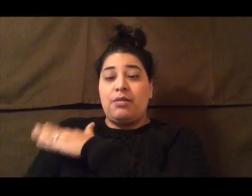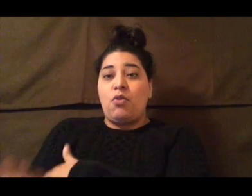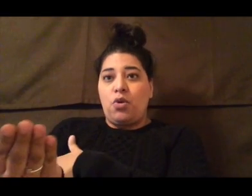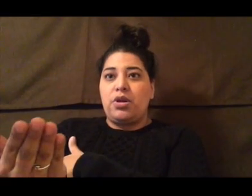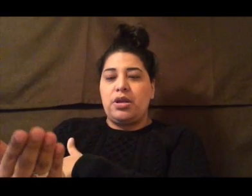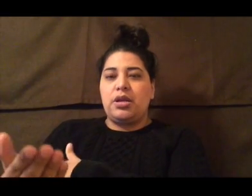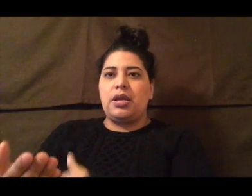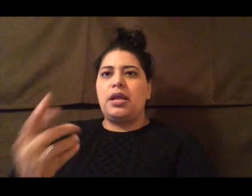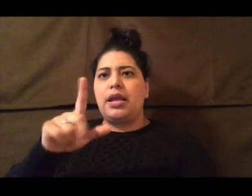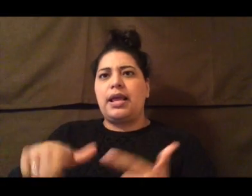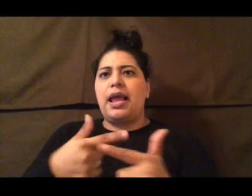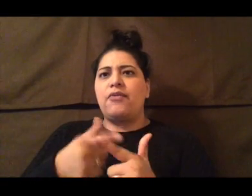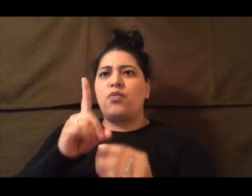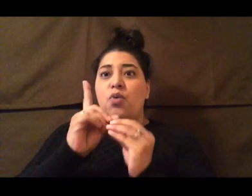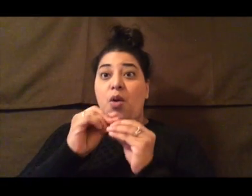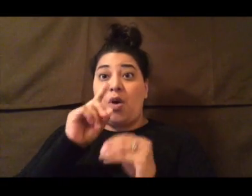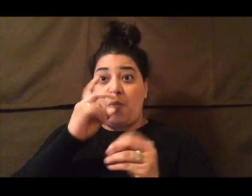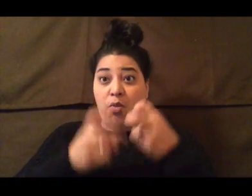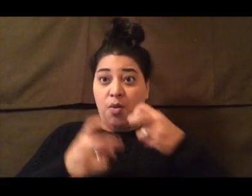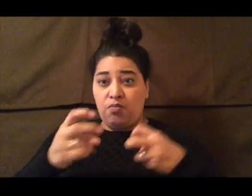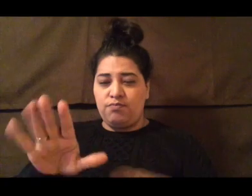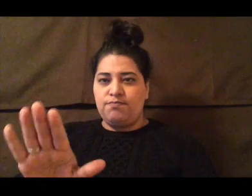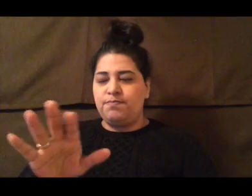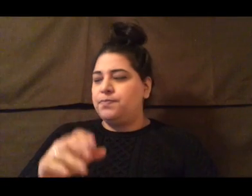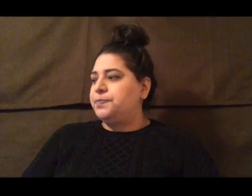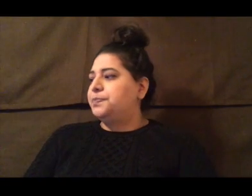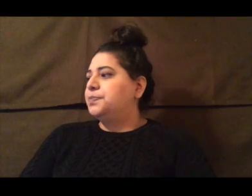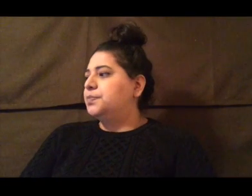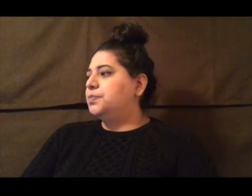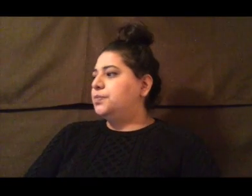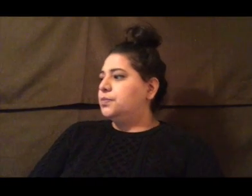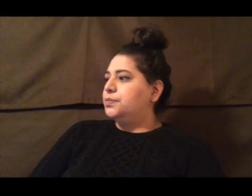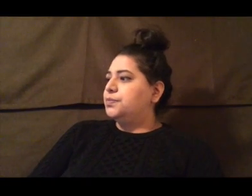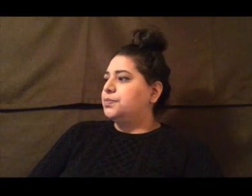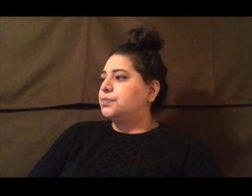morning. Okay, and now I have one more problem for us.